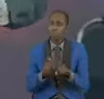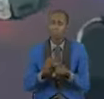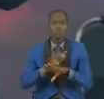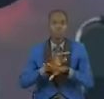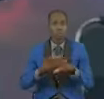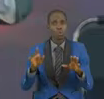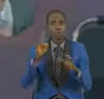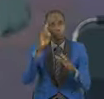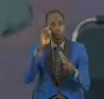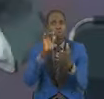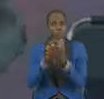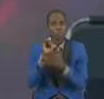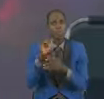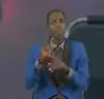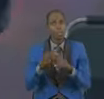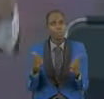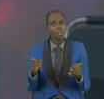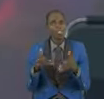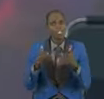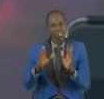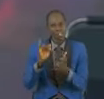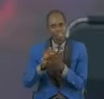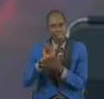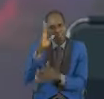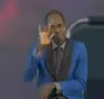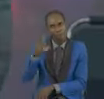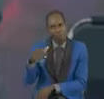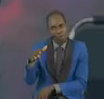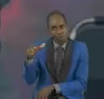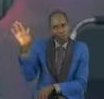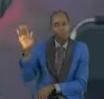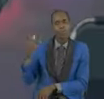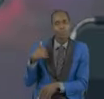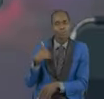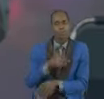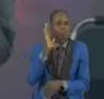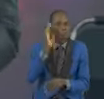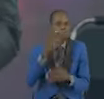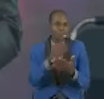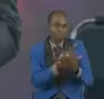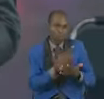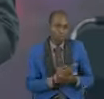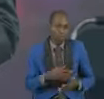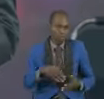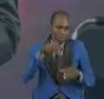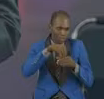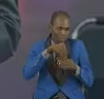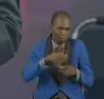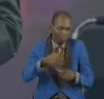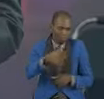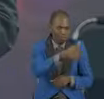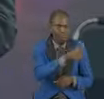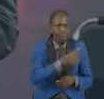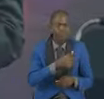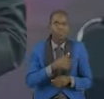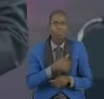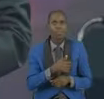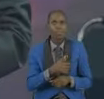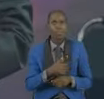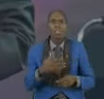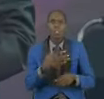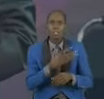And after he's gone away, we'll settle ourselves. And then that same year, the Lord brought me to